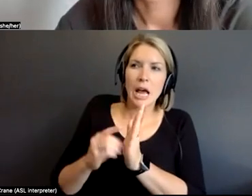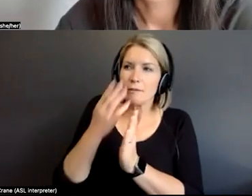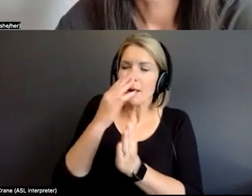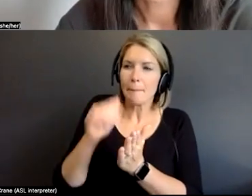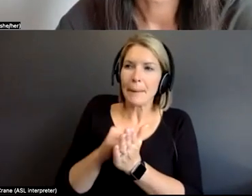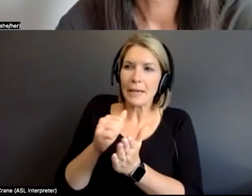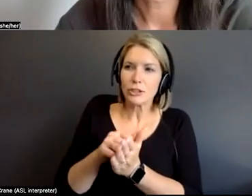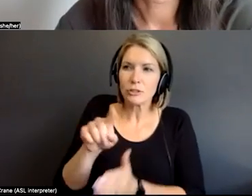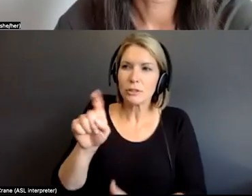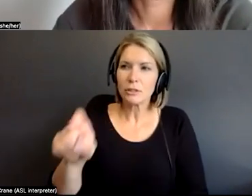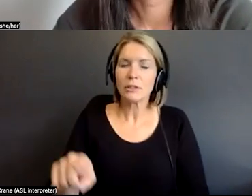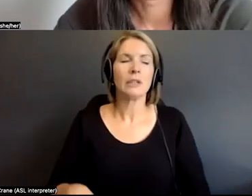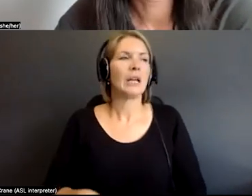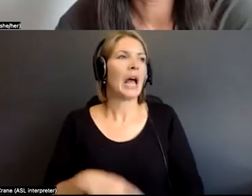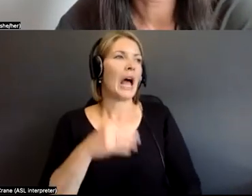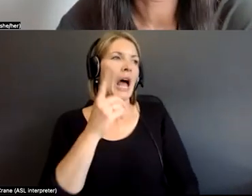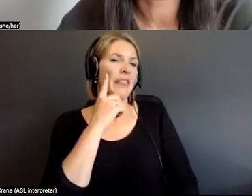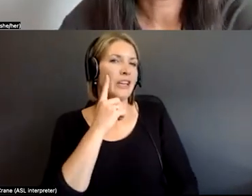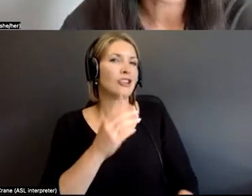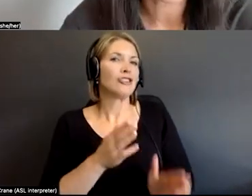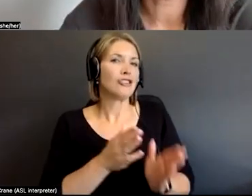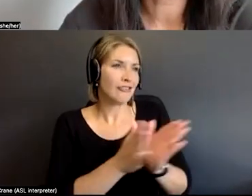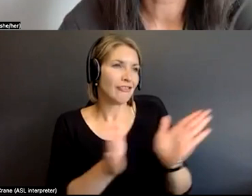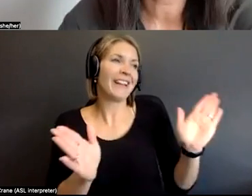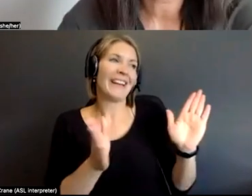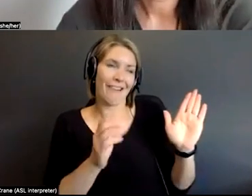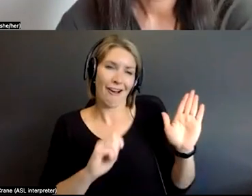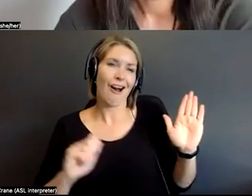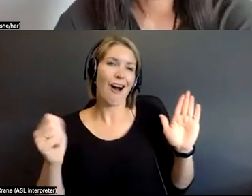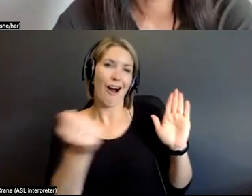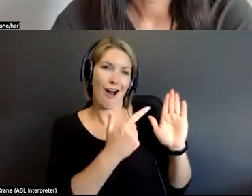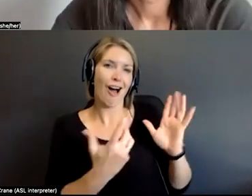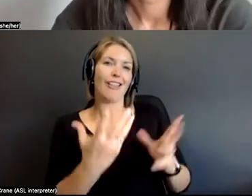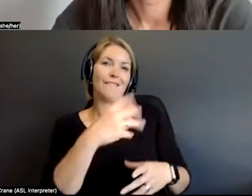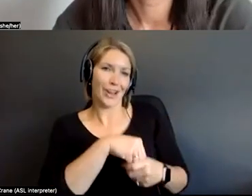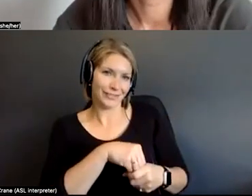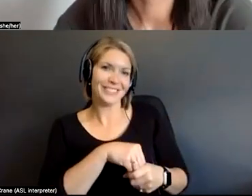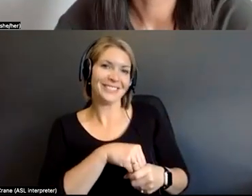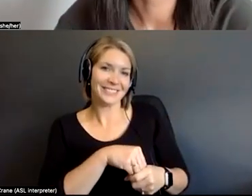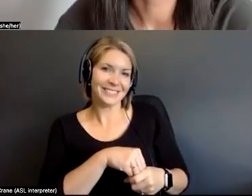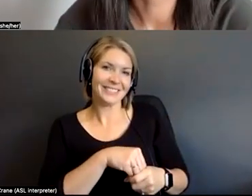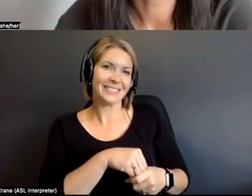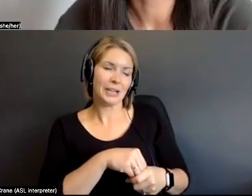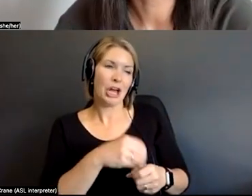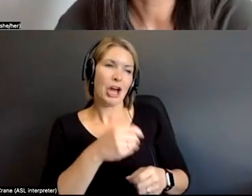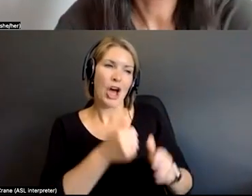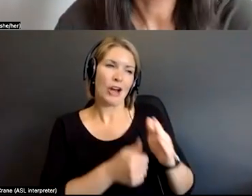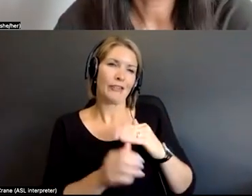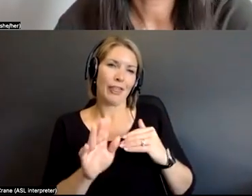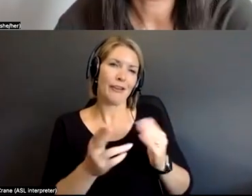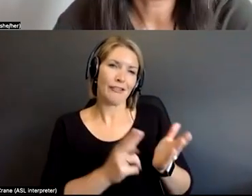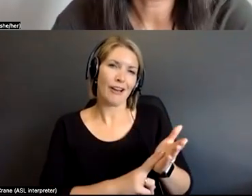all have consultation, but not final approval. So yeah, we always